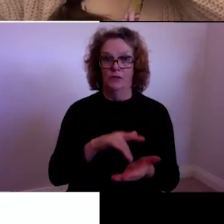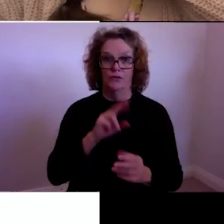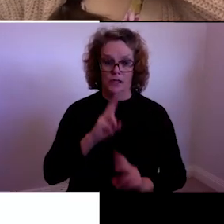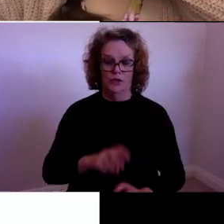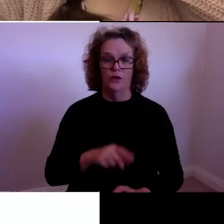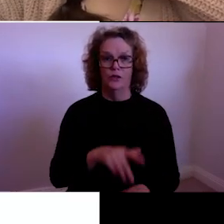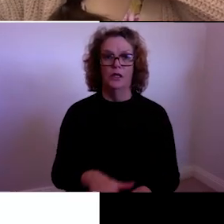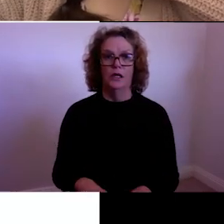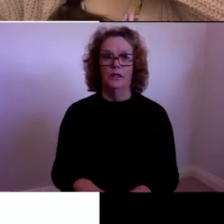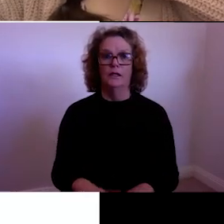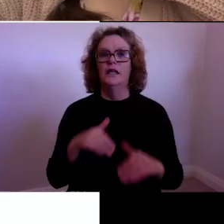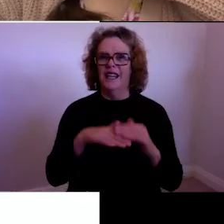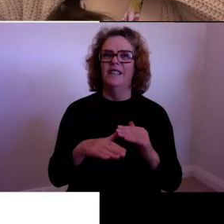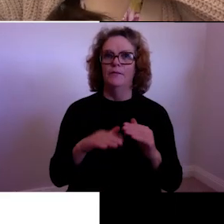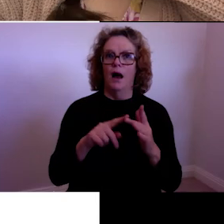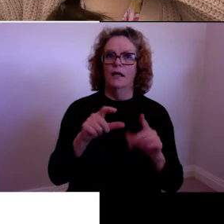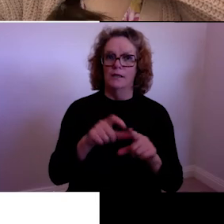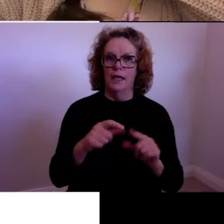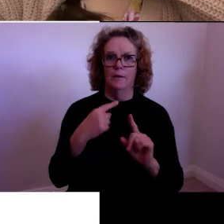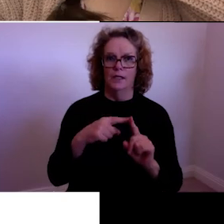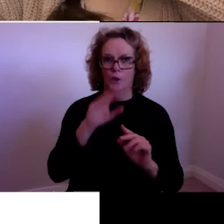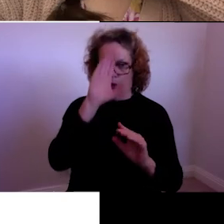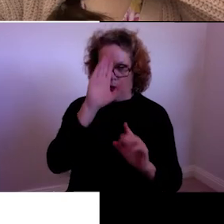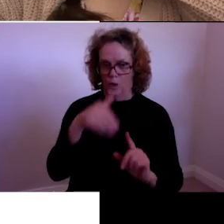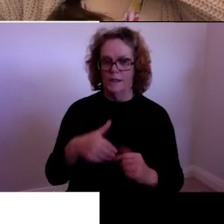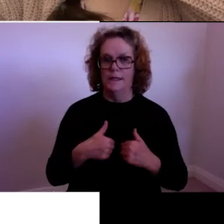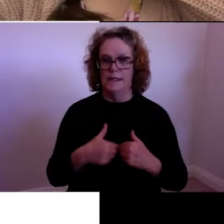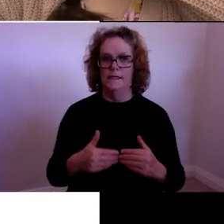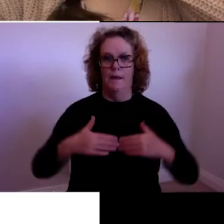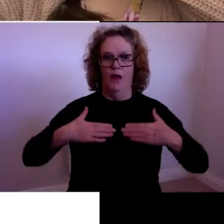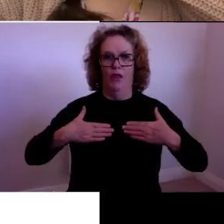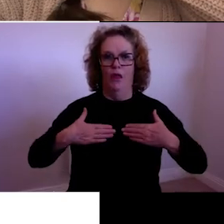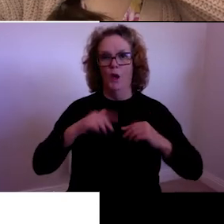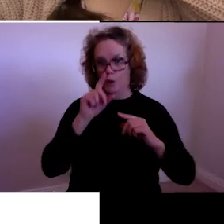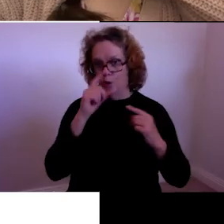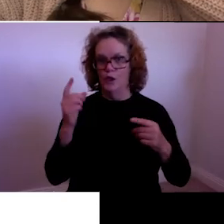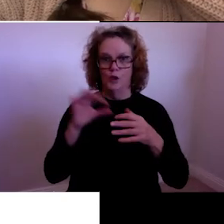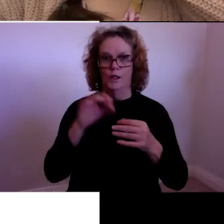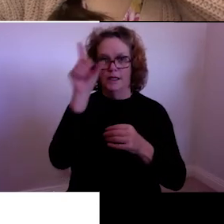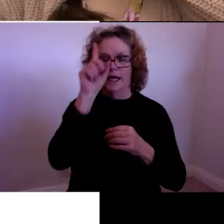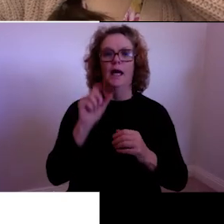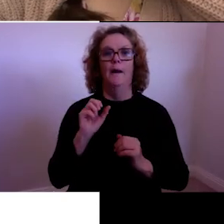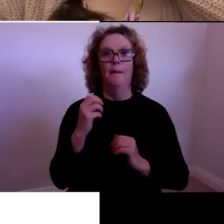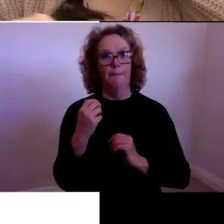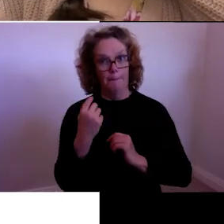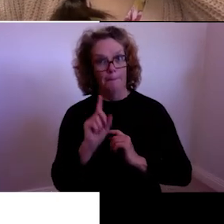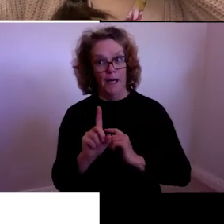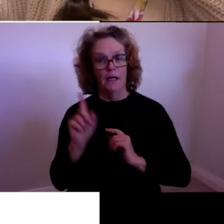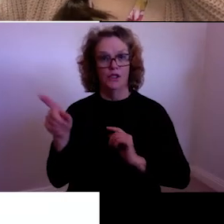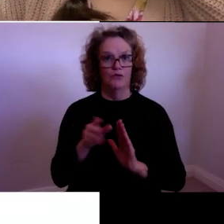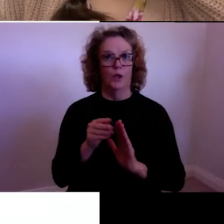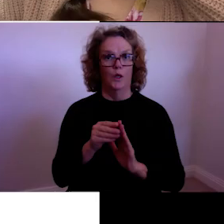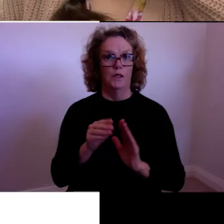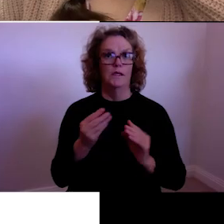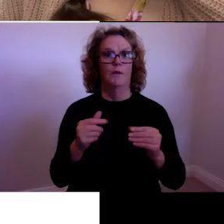Intellectual Disability and Autism Health, who could not join live today but has recorded some questions for the webinar. I'll